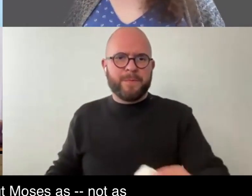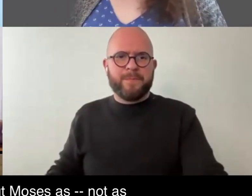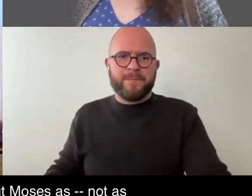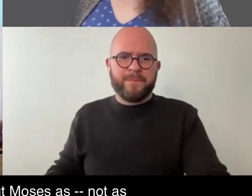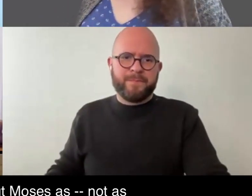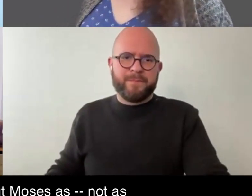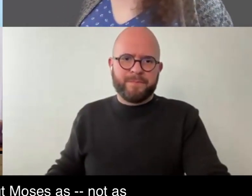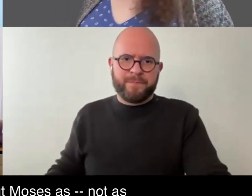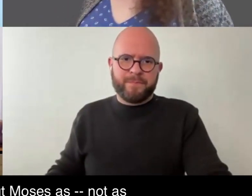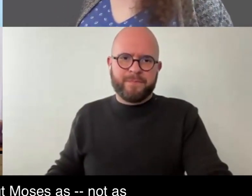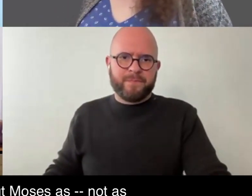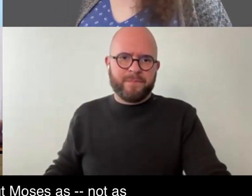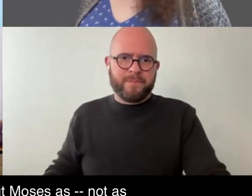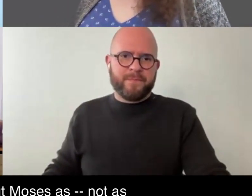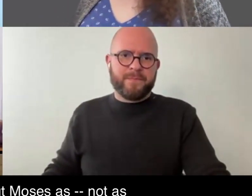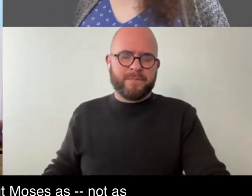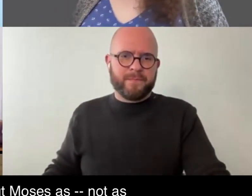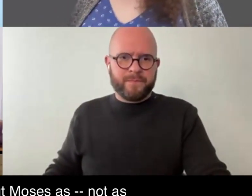not as that